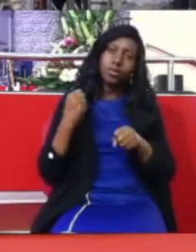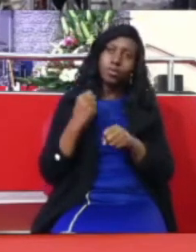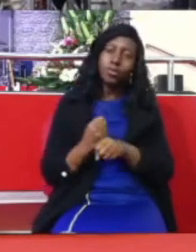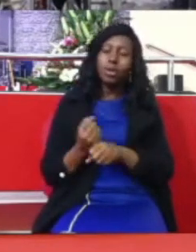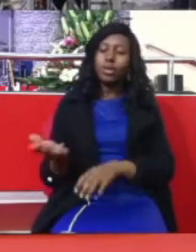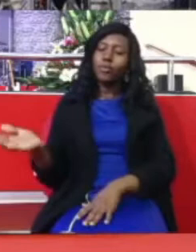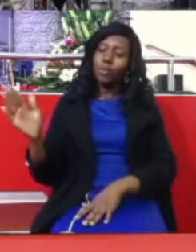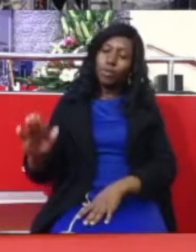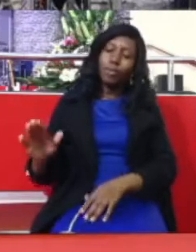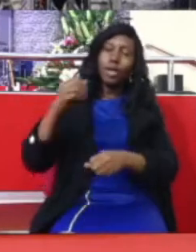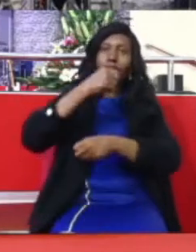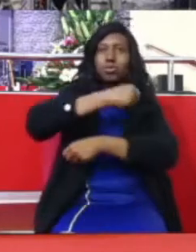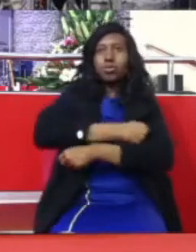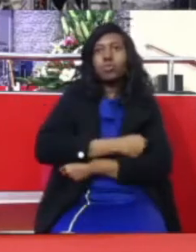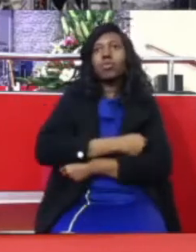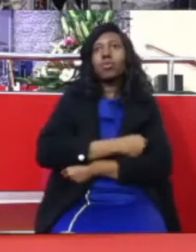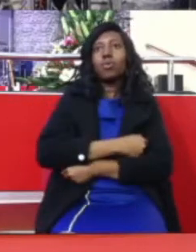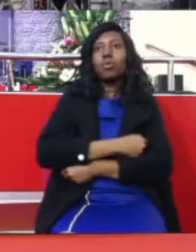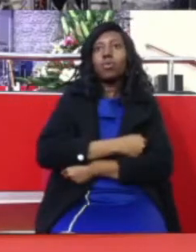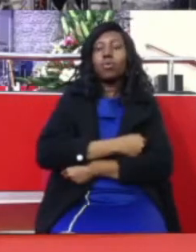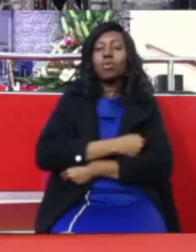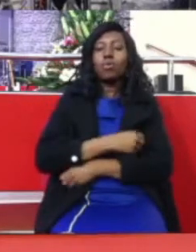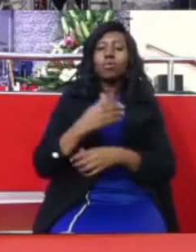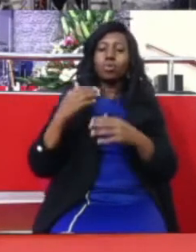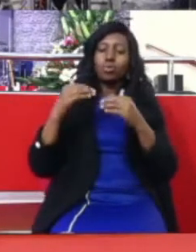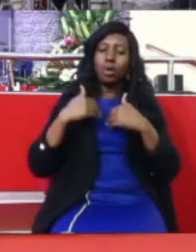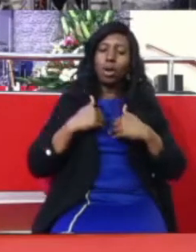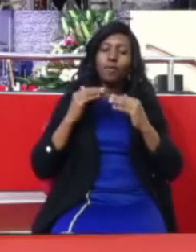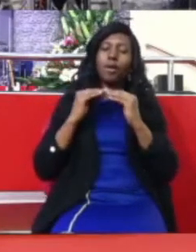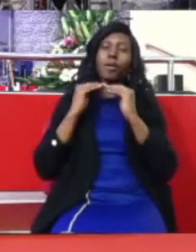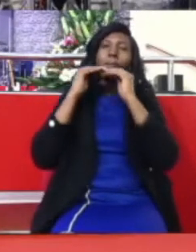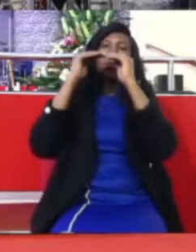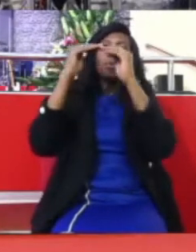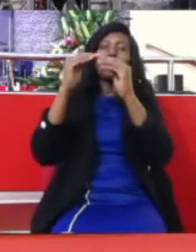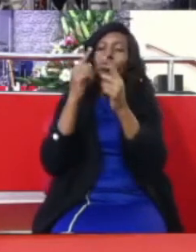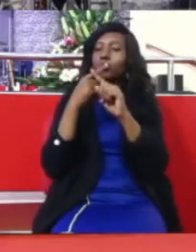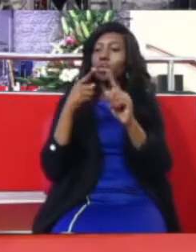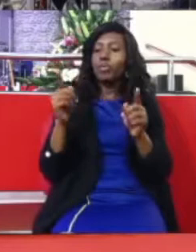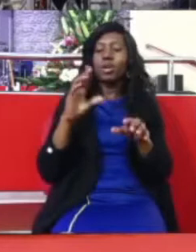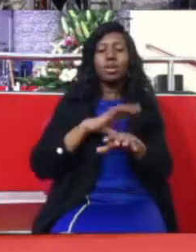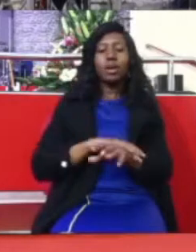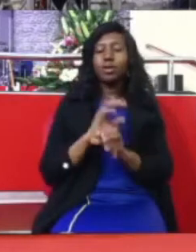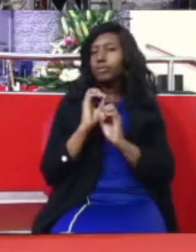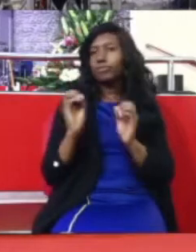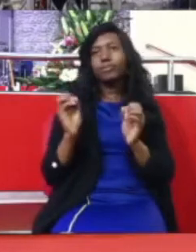school so that I can receive that promotion, but I have caught nothing.